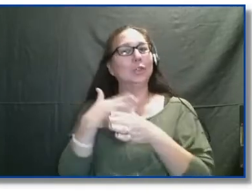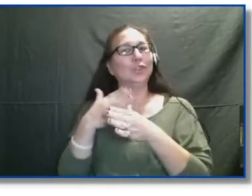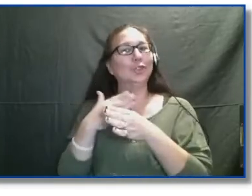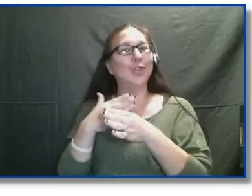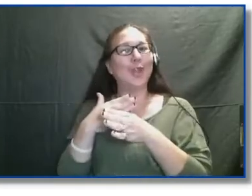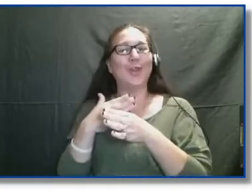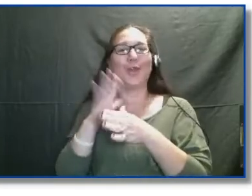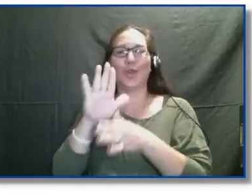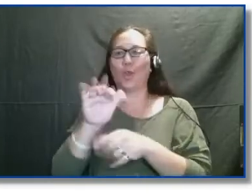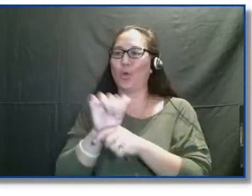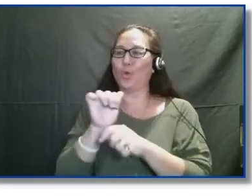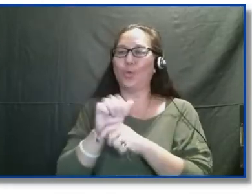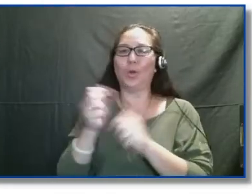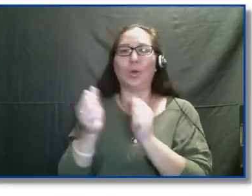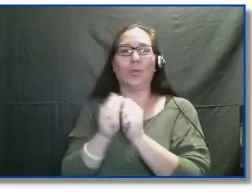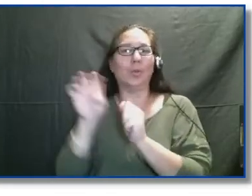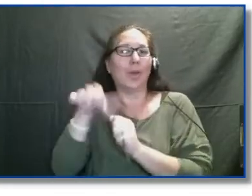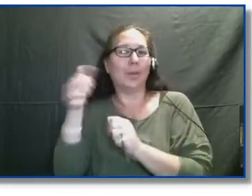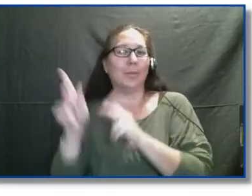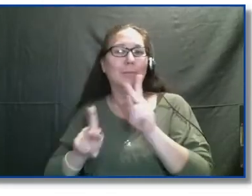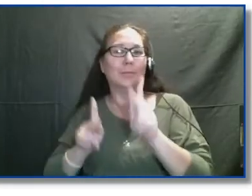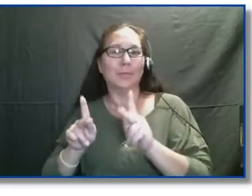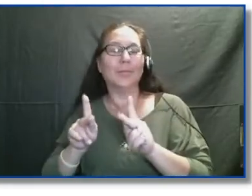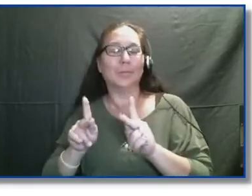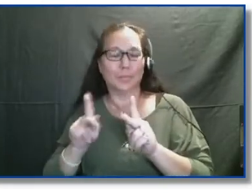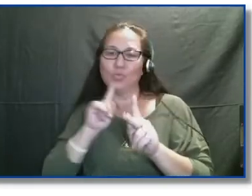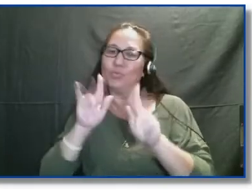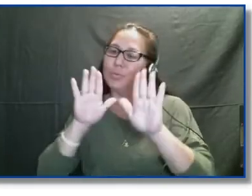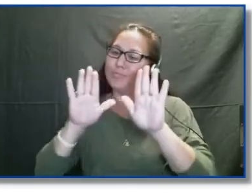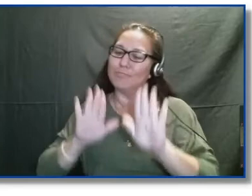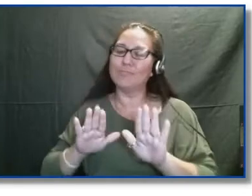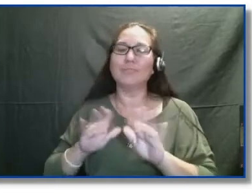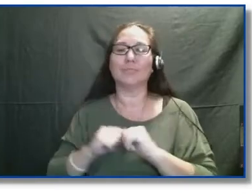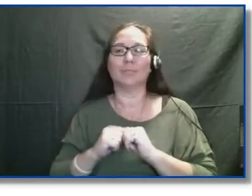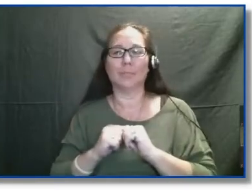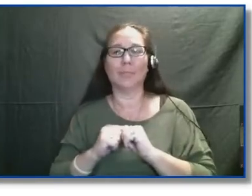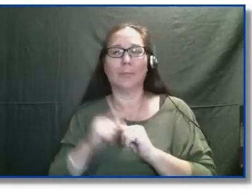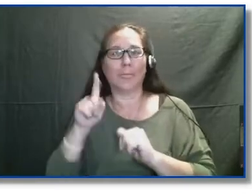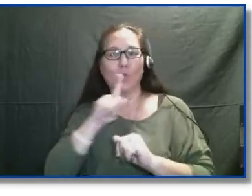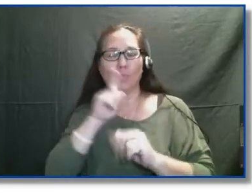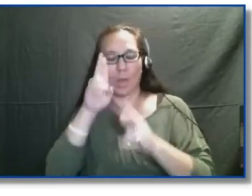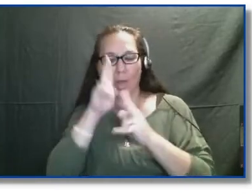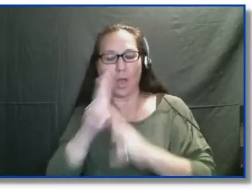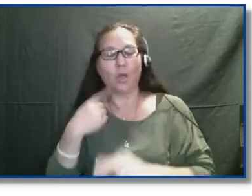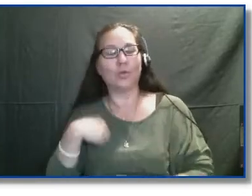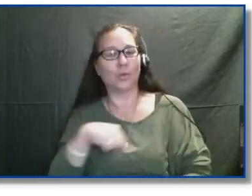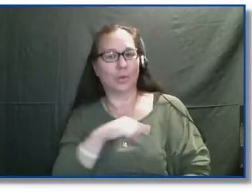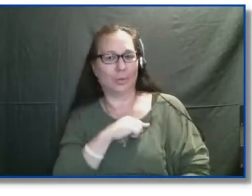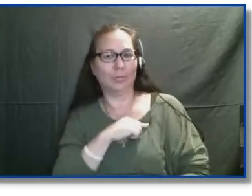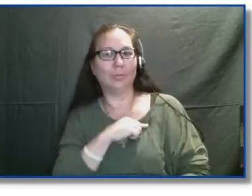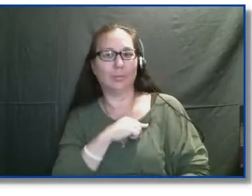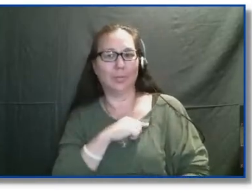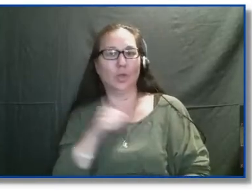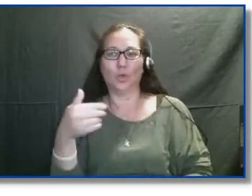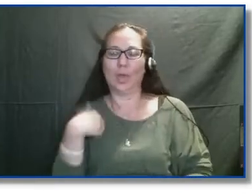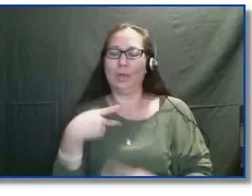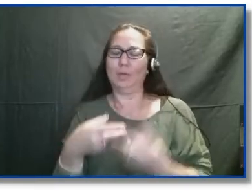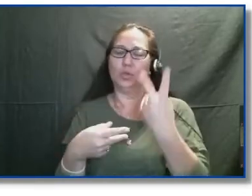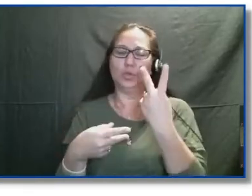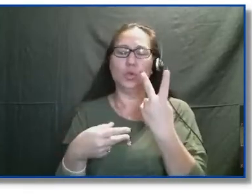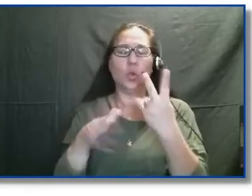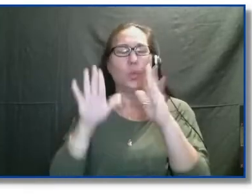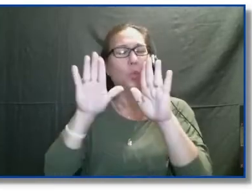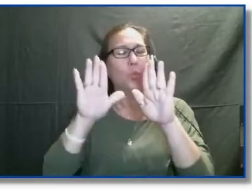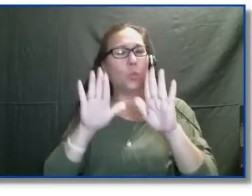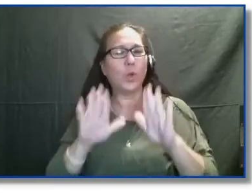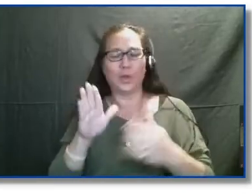you to do this fabulous work. You've honored us. We have two wonderful end of signature with us now on